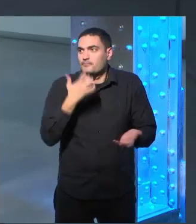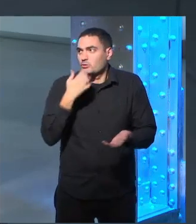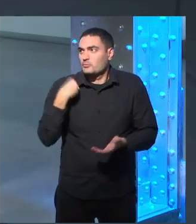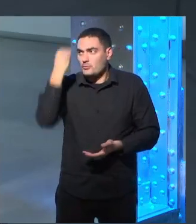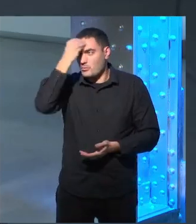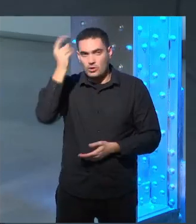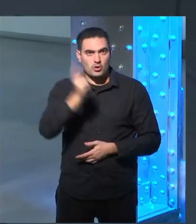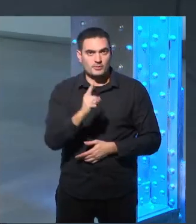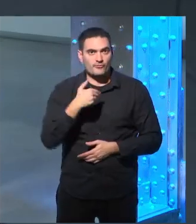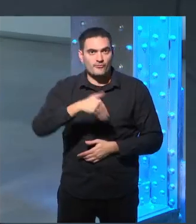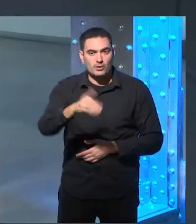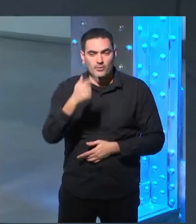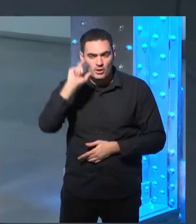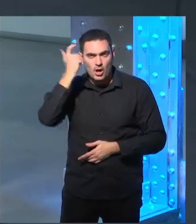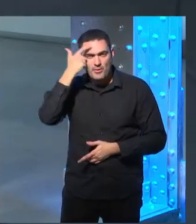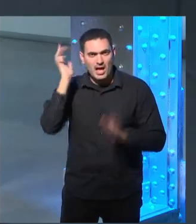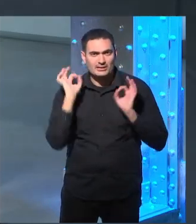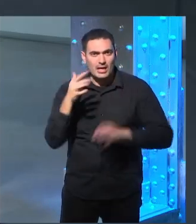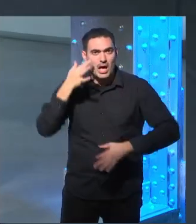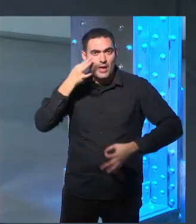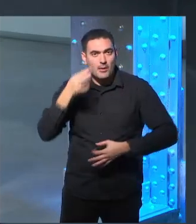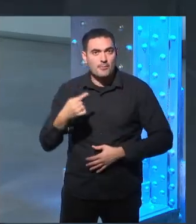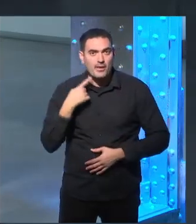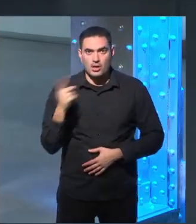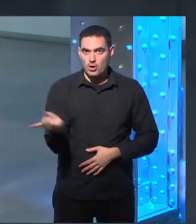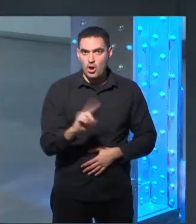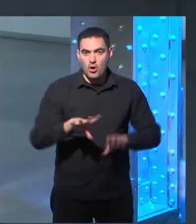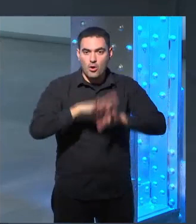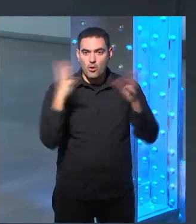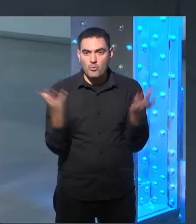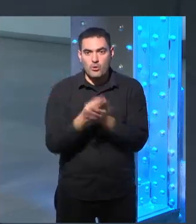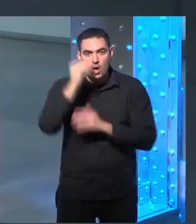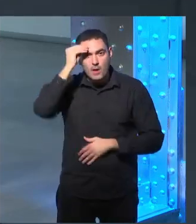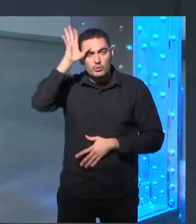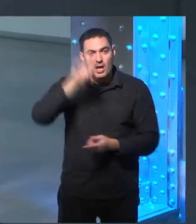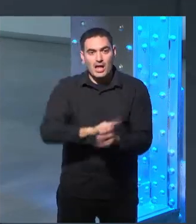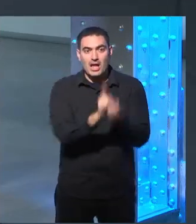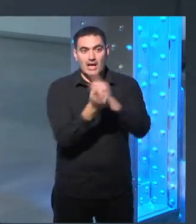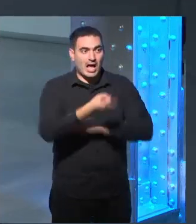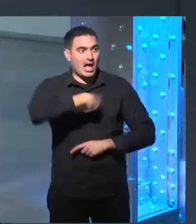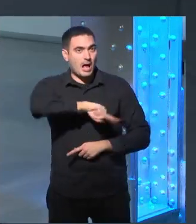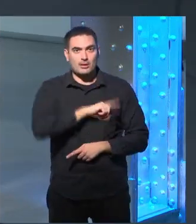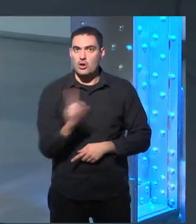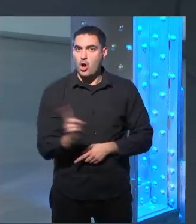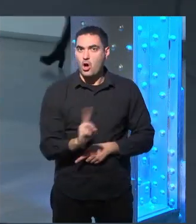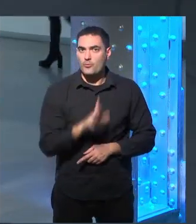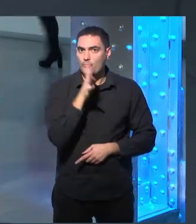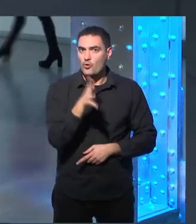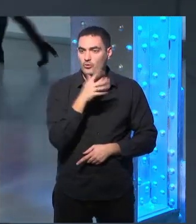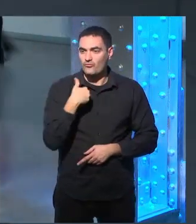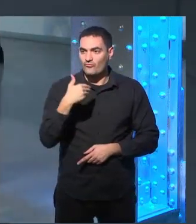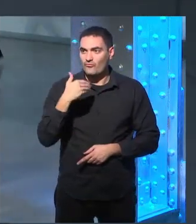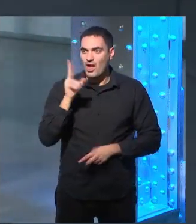future. I don't think that we will lose the concept of reality, the virtual world. I don't think it is going to change